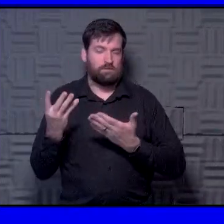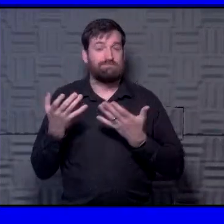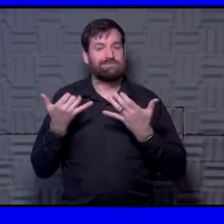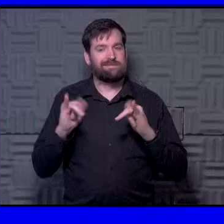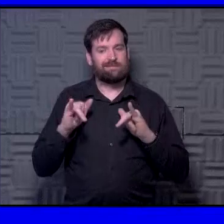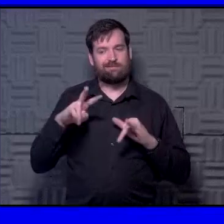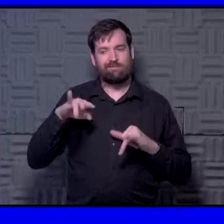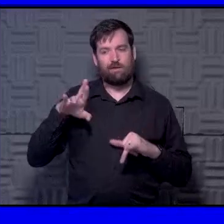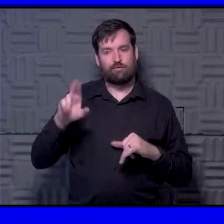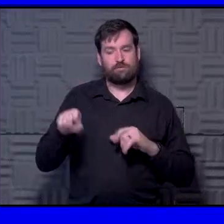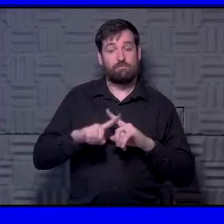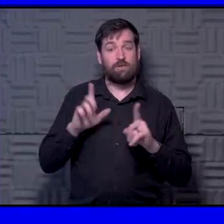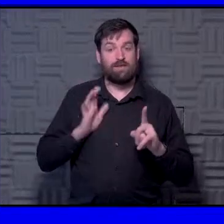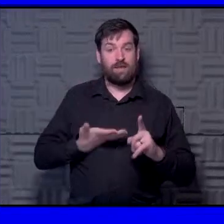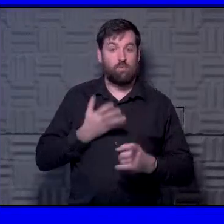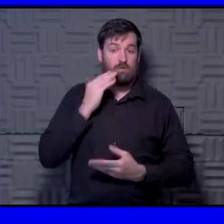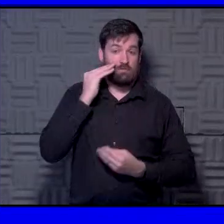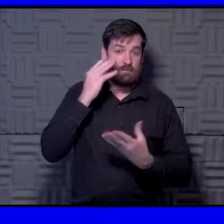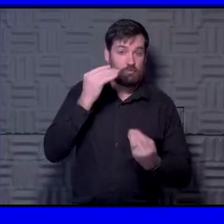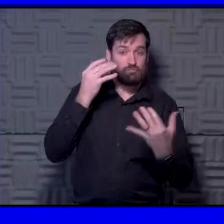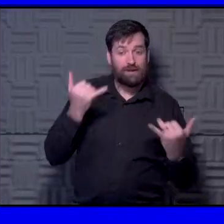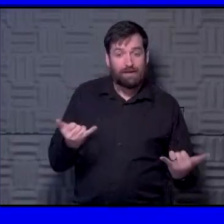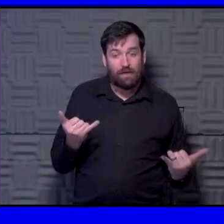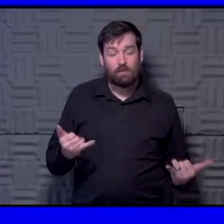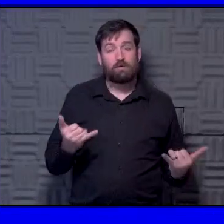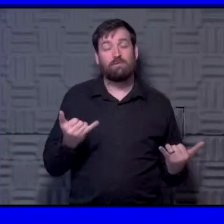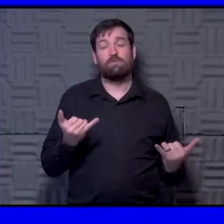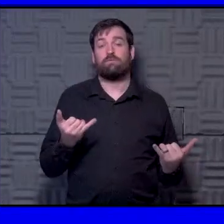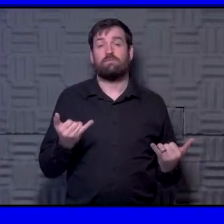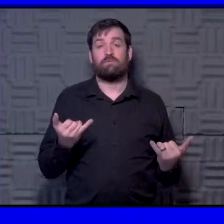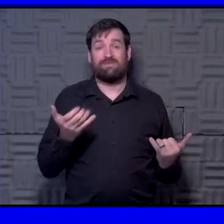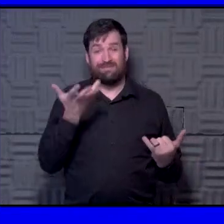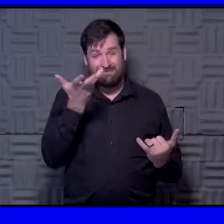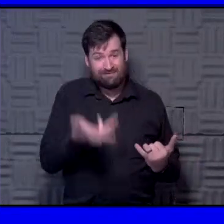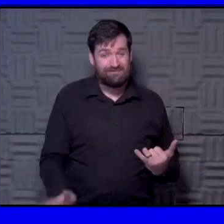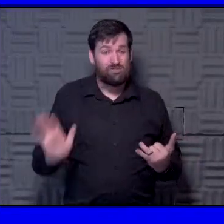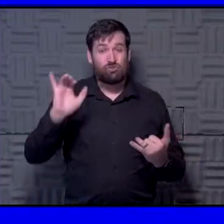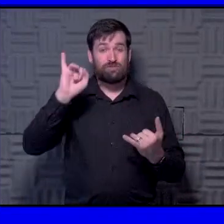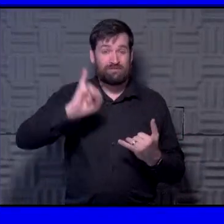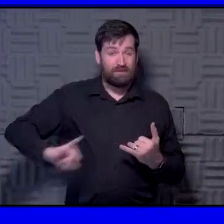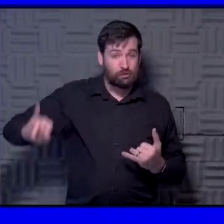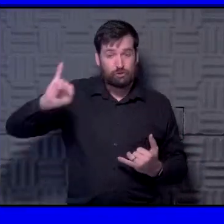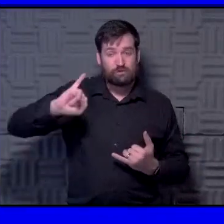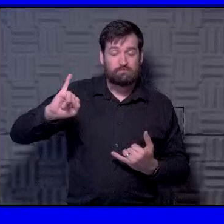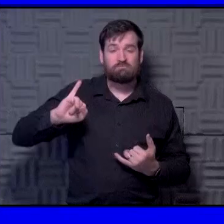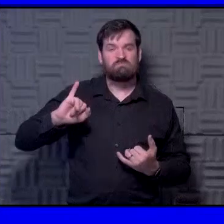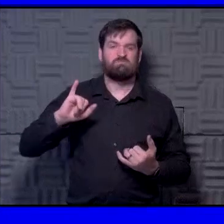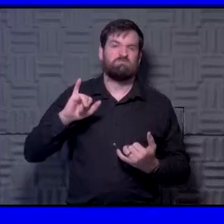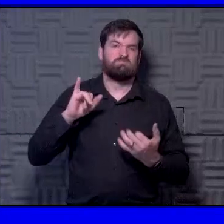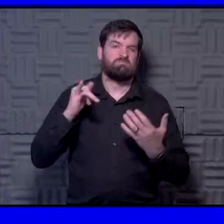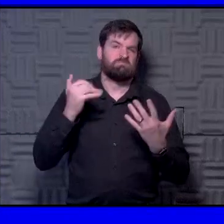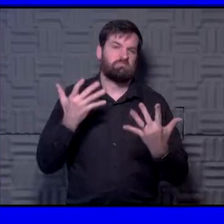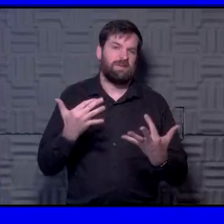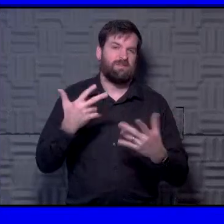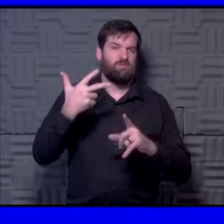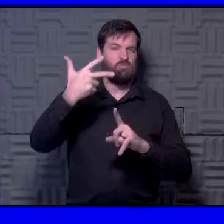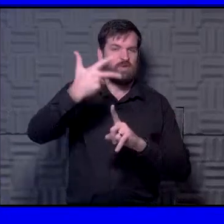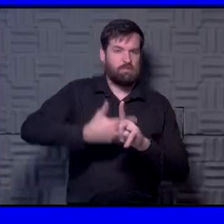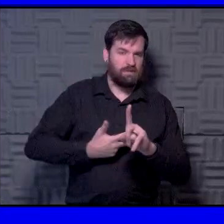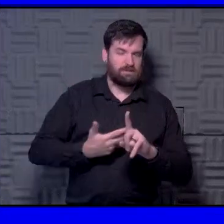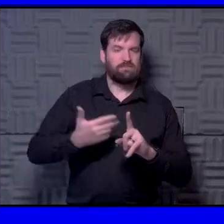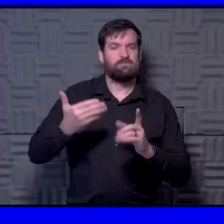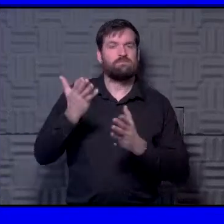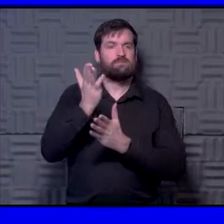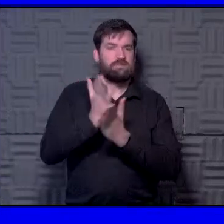virus. But our guidance right now has been, if you've had the infection, then it's probably good to wait 3 months because you will have